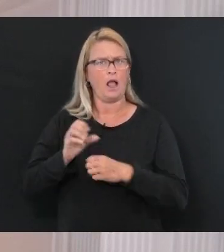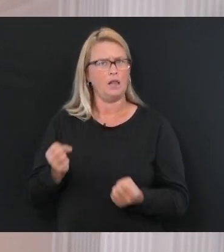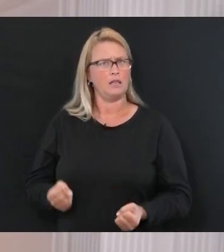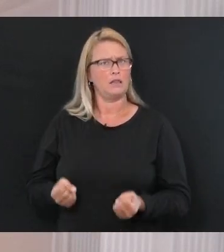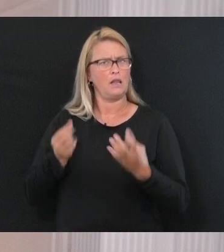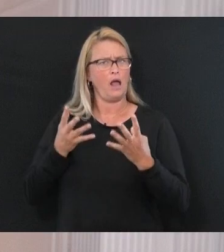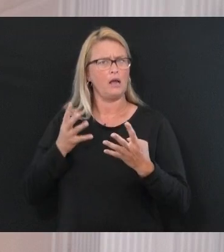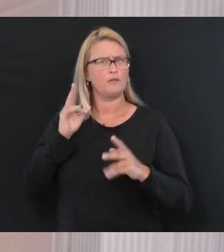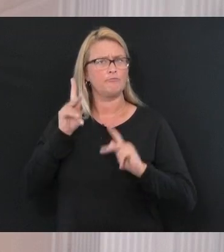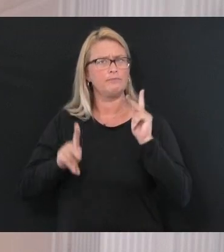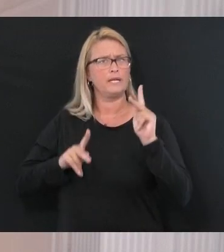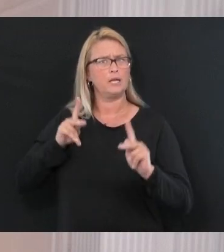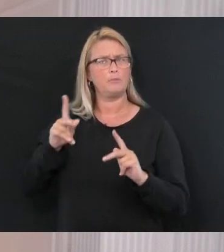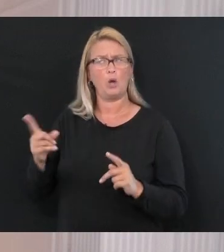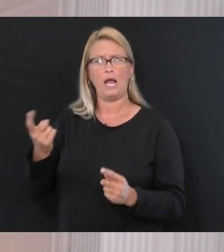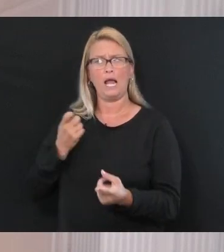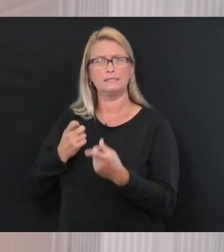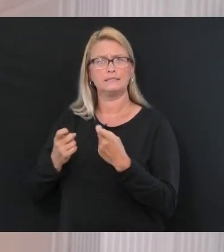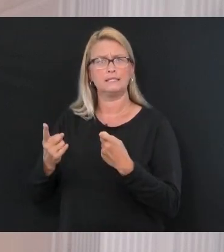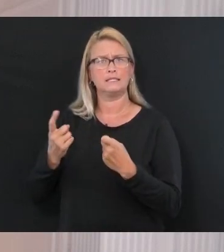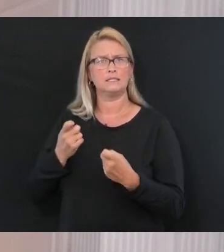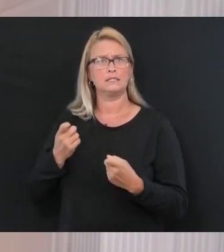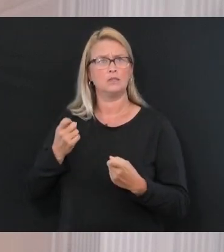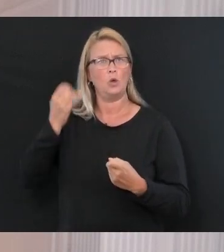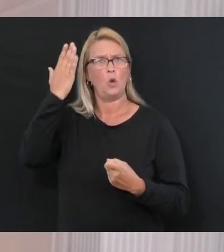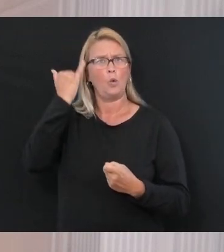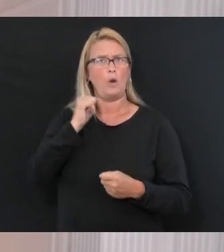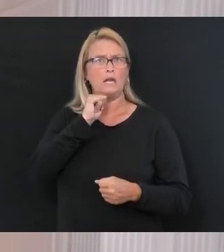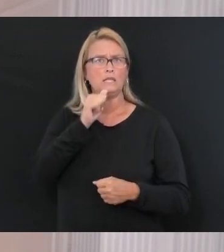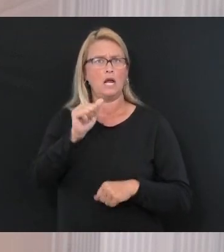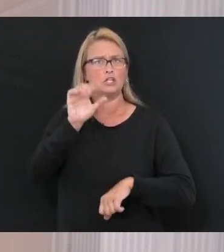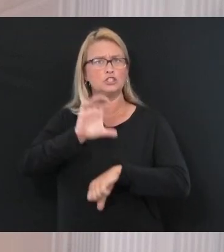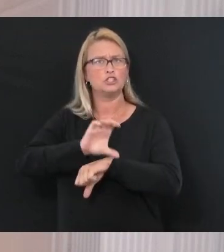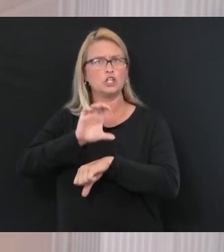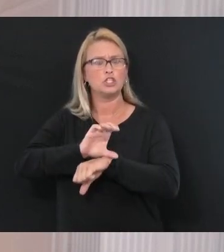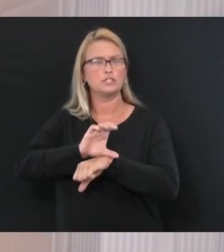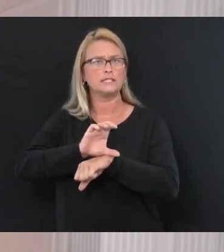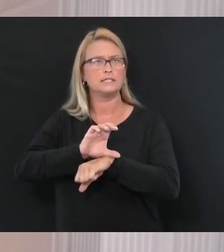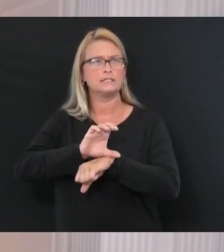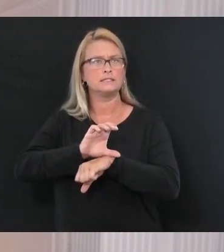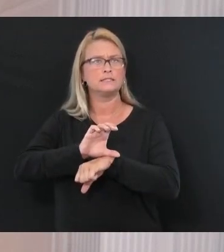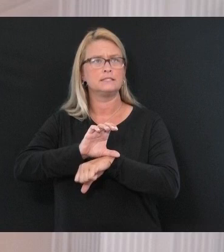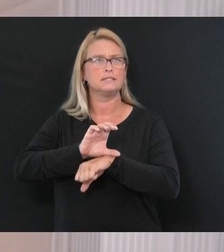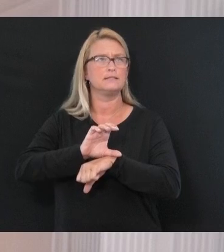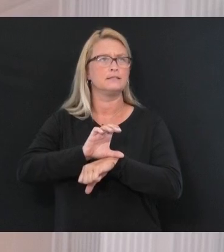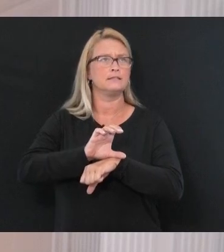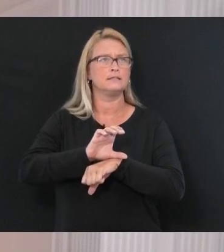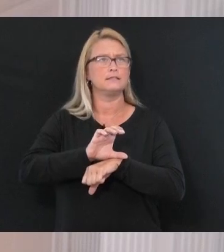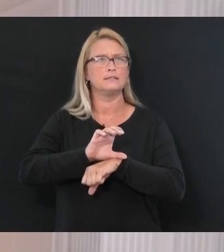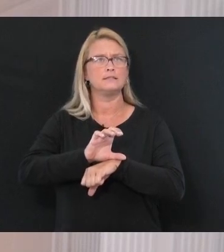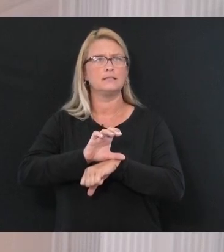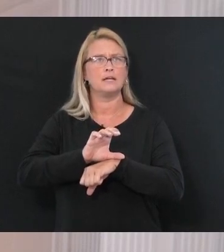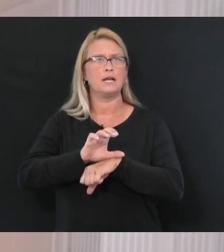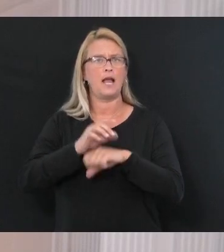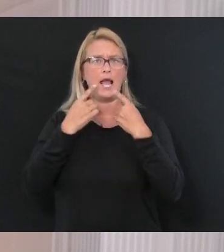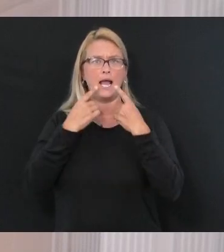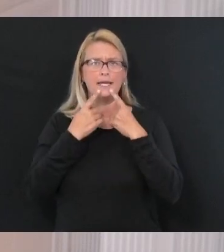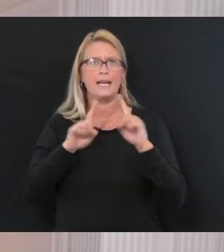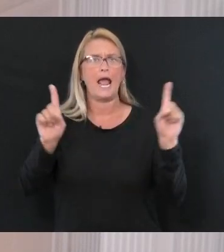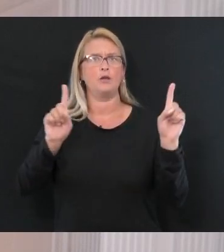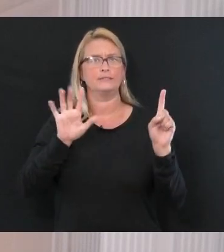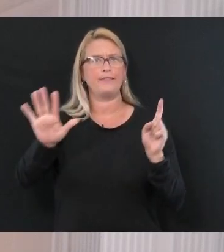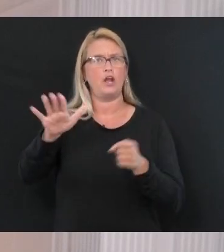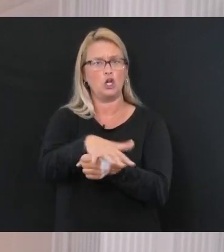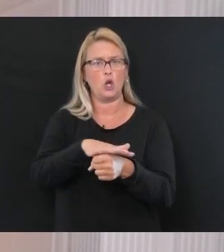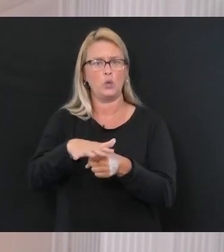asking why aren't the churches that have outbreaks being, like, specifically being said where they are and what church it is.